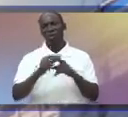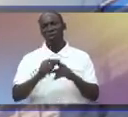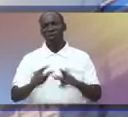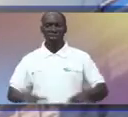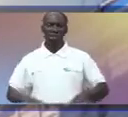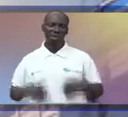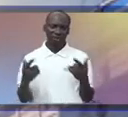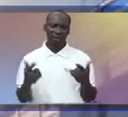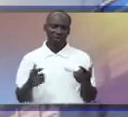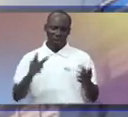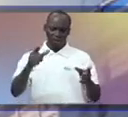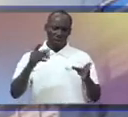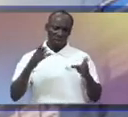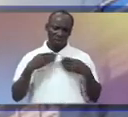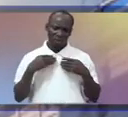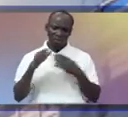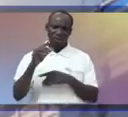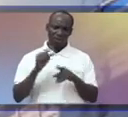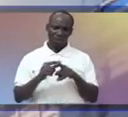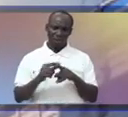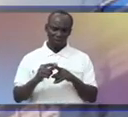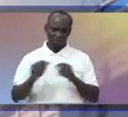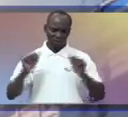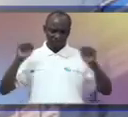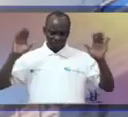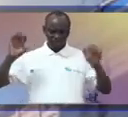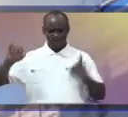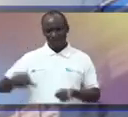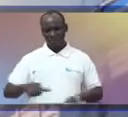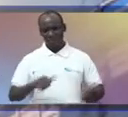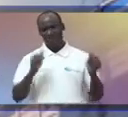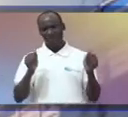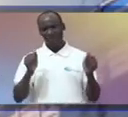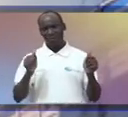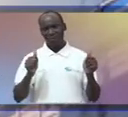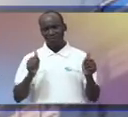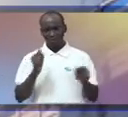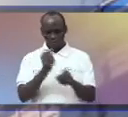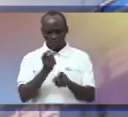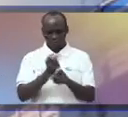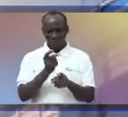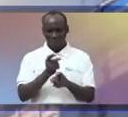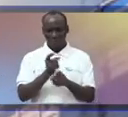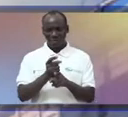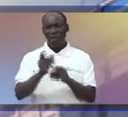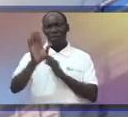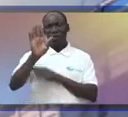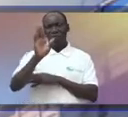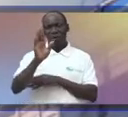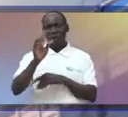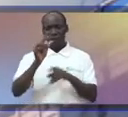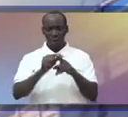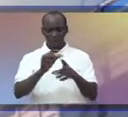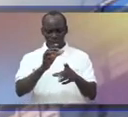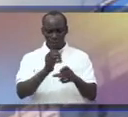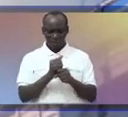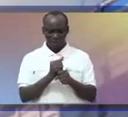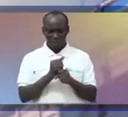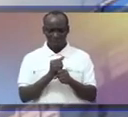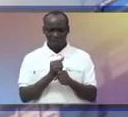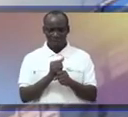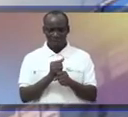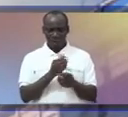a mmerɛ a yɛde w'anu nsuo mu no saa berɛ korɔ no ara nyankopɔn asɛm a woteɛ no a woma yɛ abɔ w'asu nti honhom no nso ɛbɔ